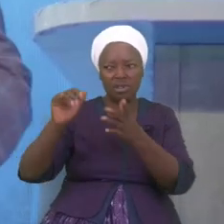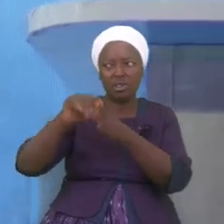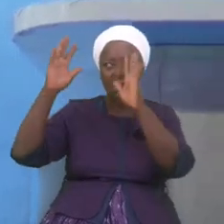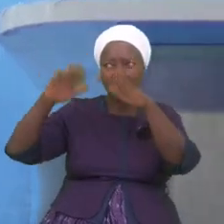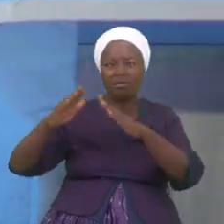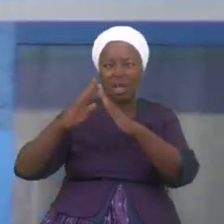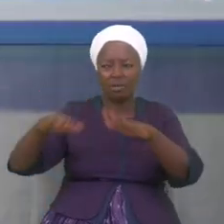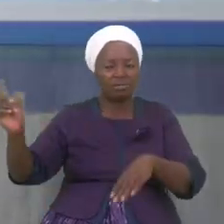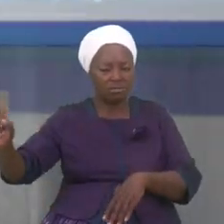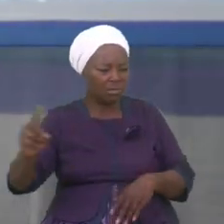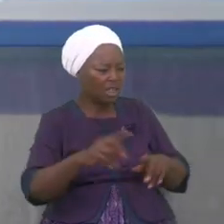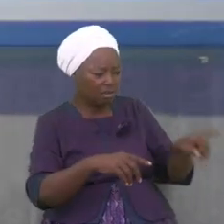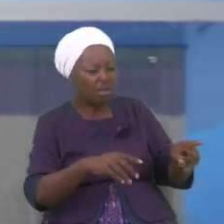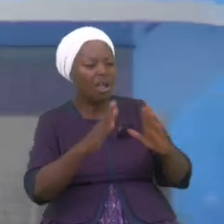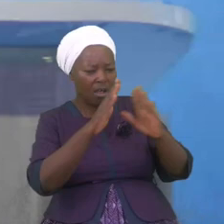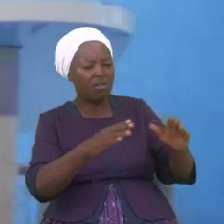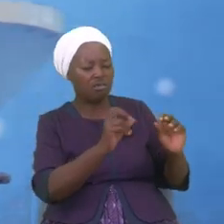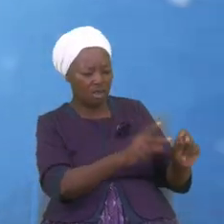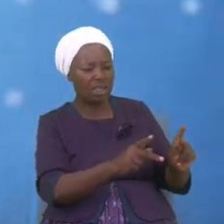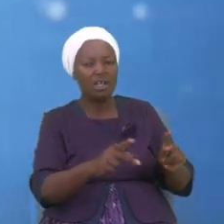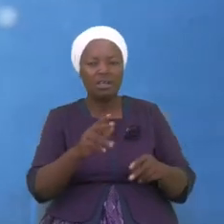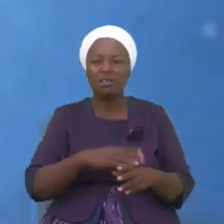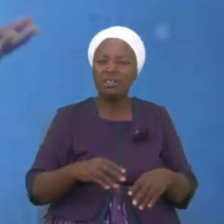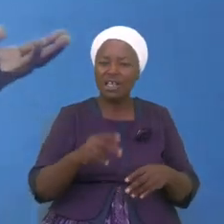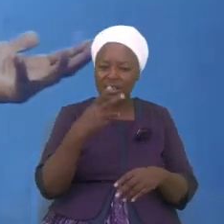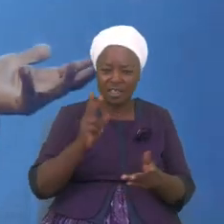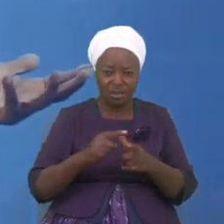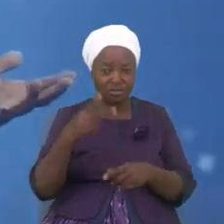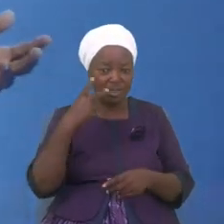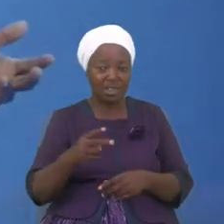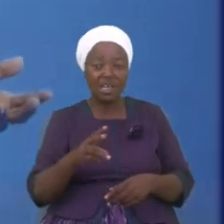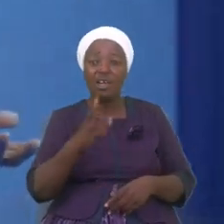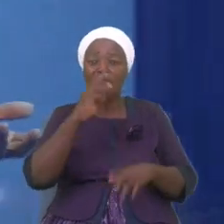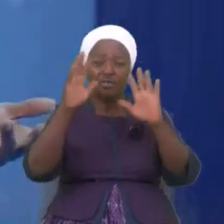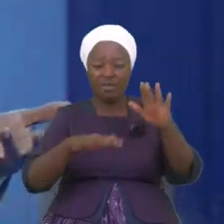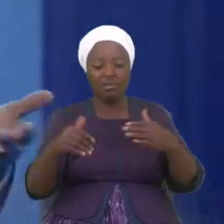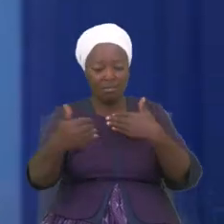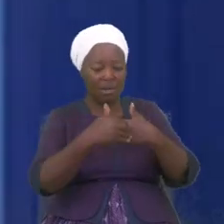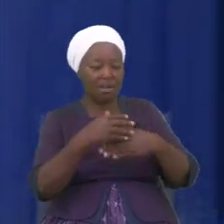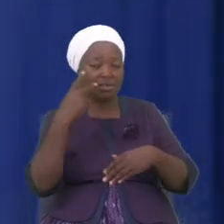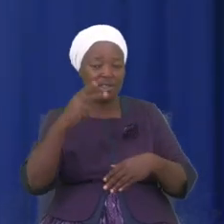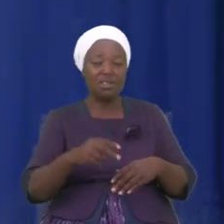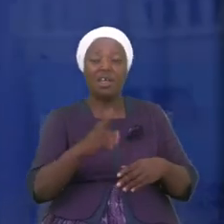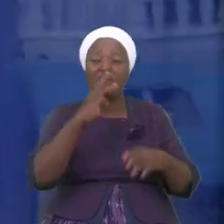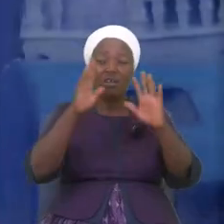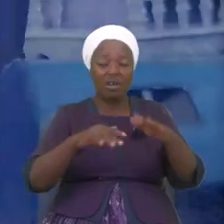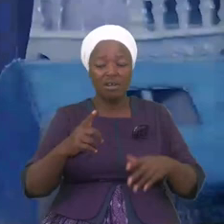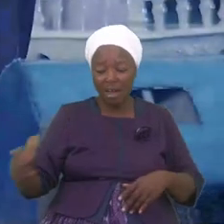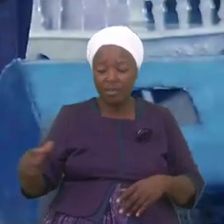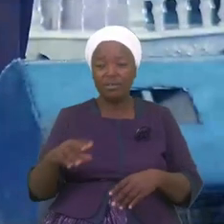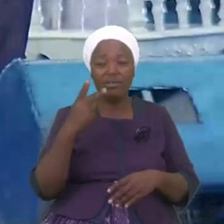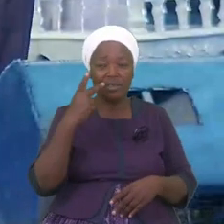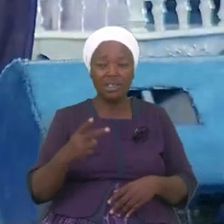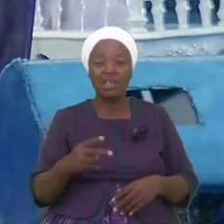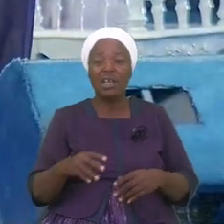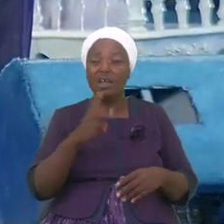that then you have rain at your back, rain in front, and rain on the left, and rain on the right hand side.